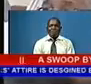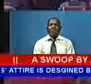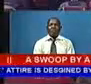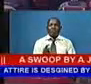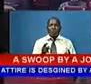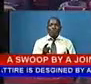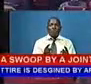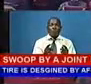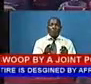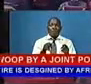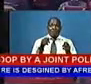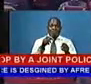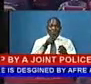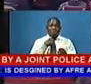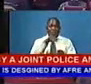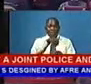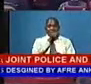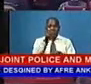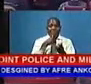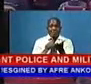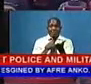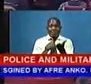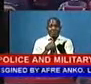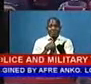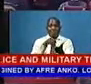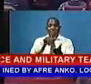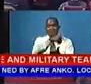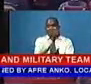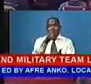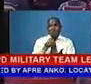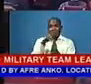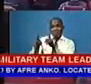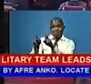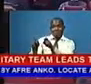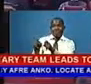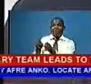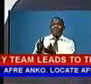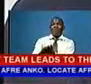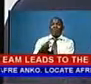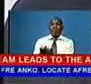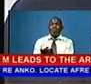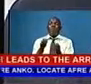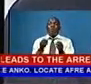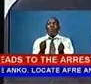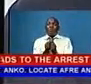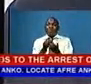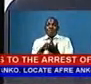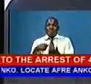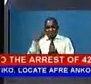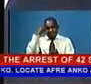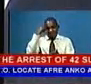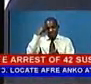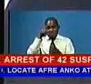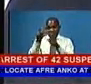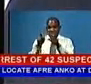Apart from this, do you have any further questions? Re-examination? Subject to this, we will end